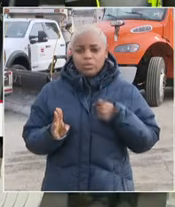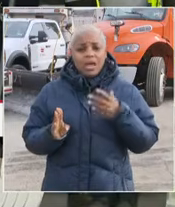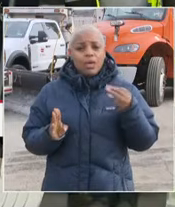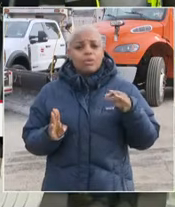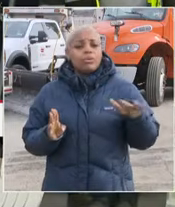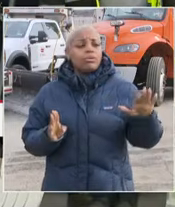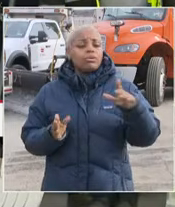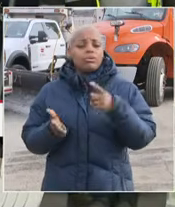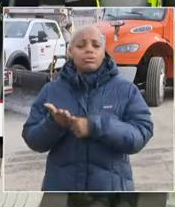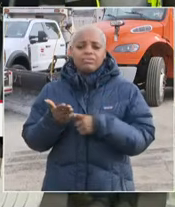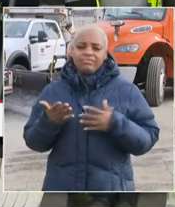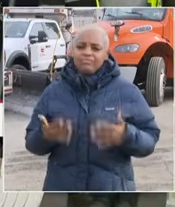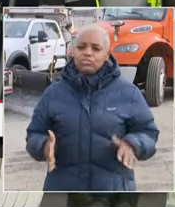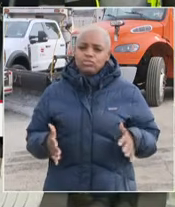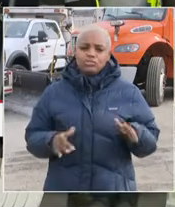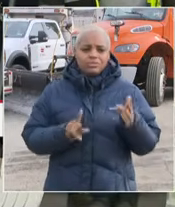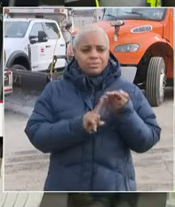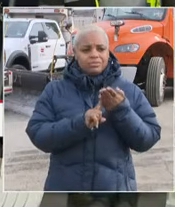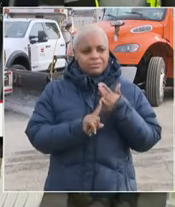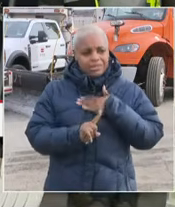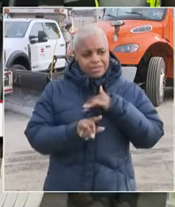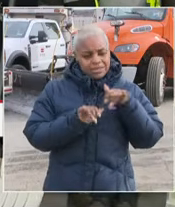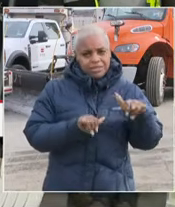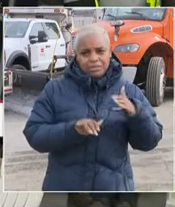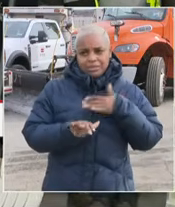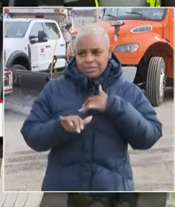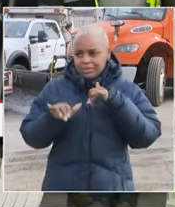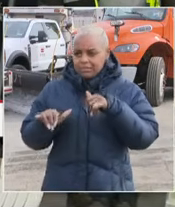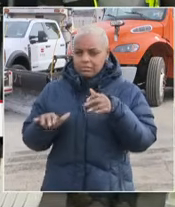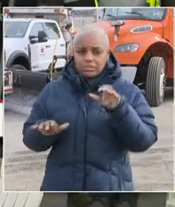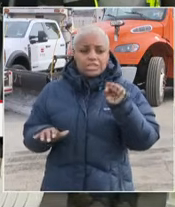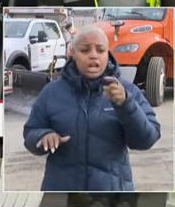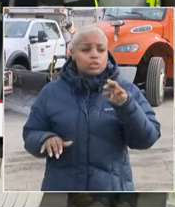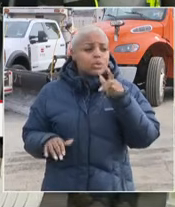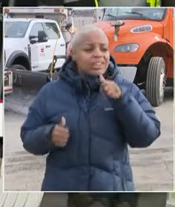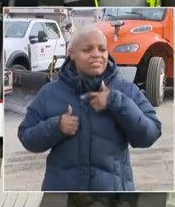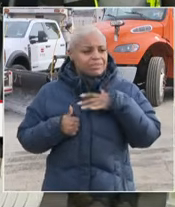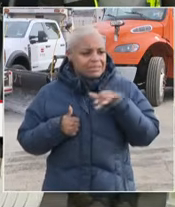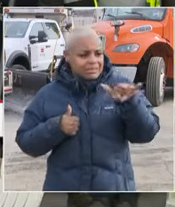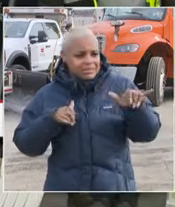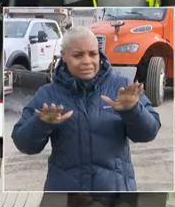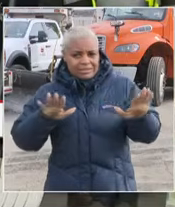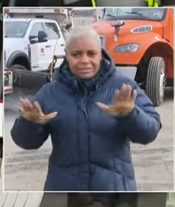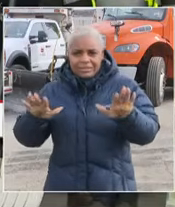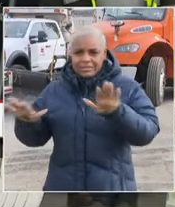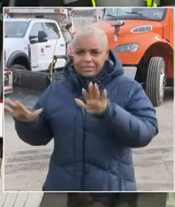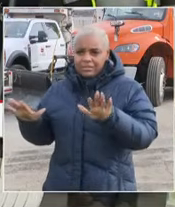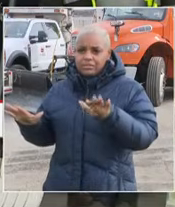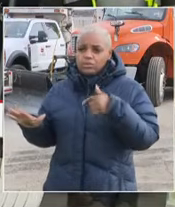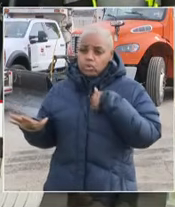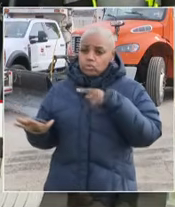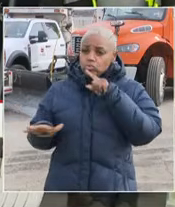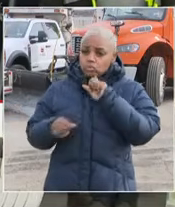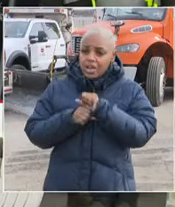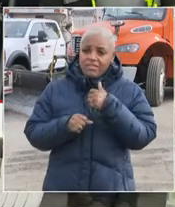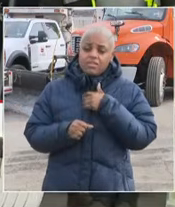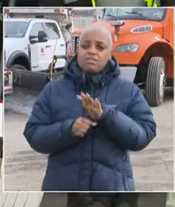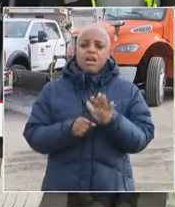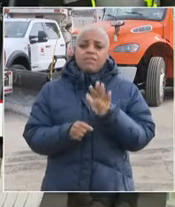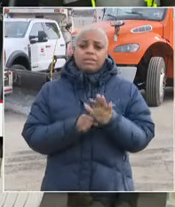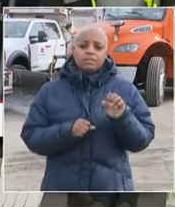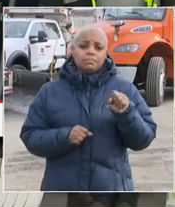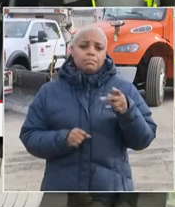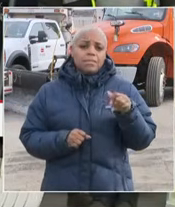be clear, we have space for everyone. And this is seriously dangerous conditions for people to